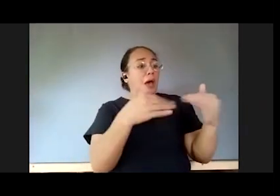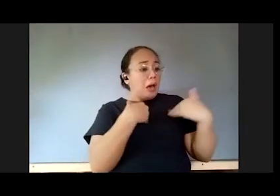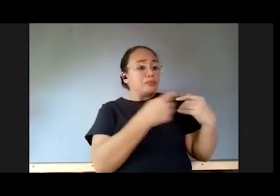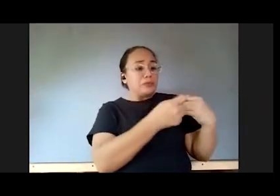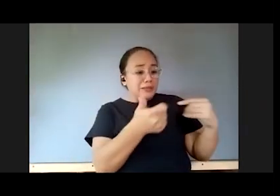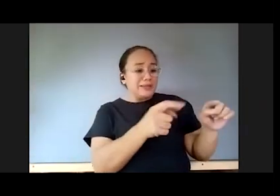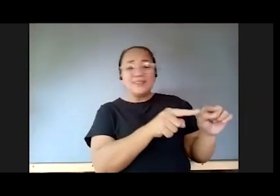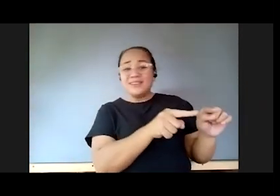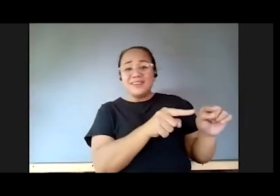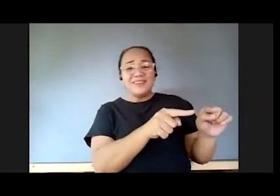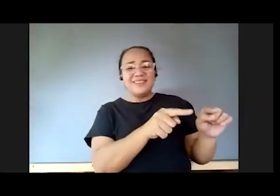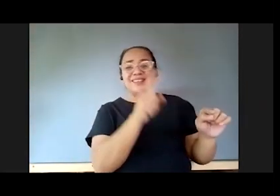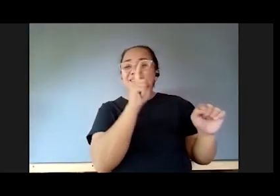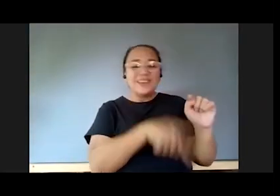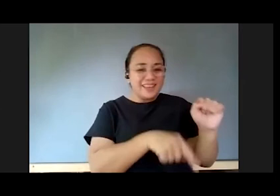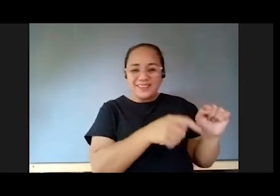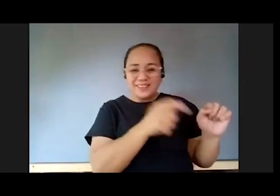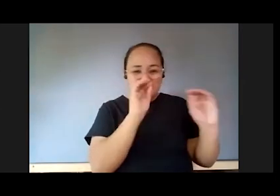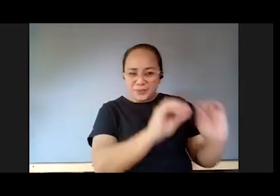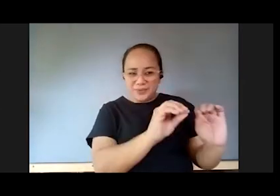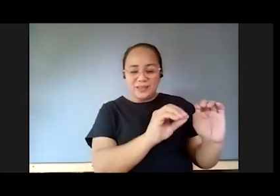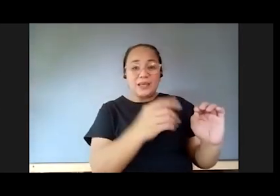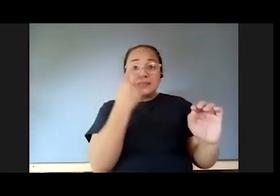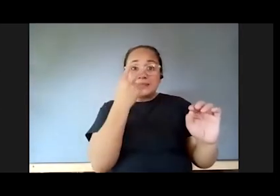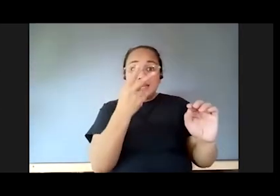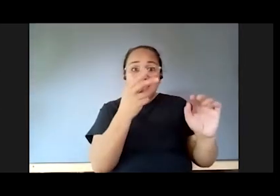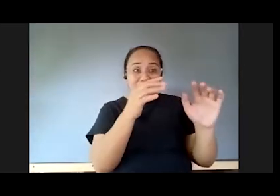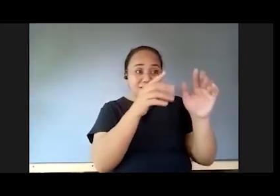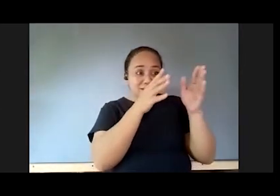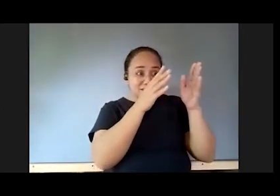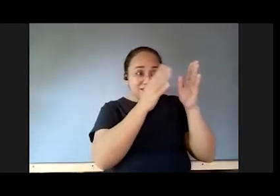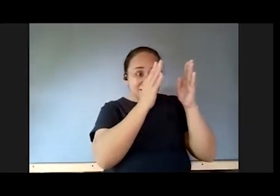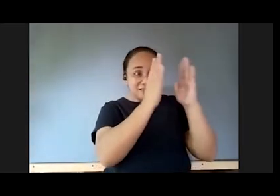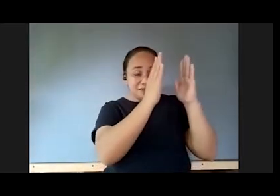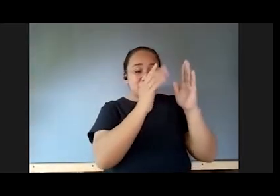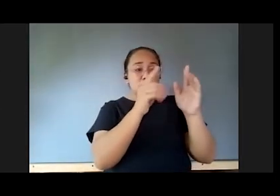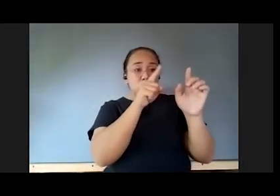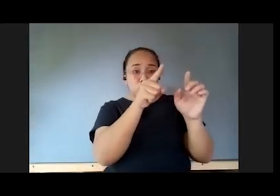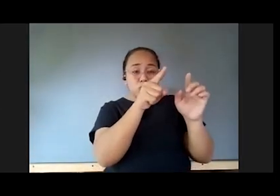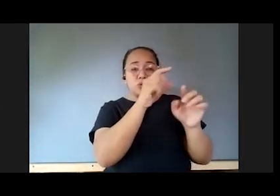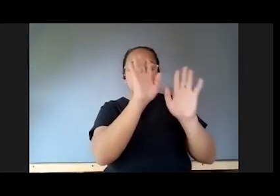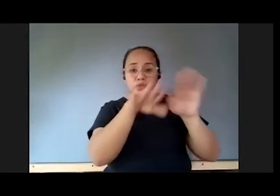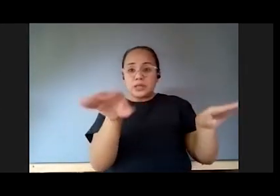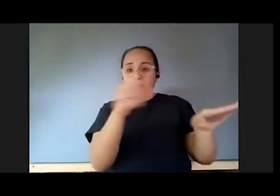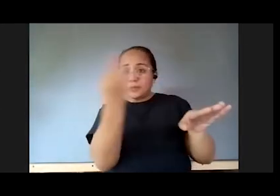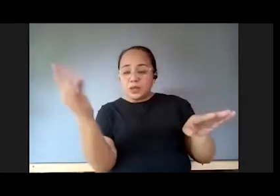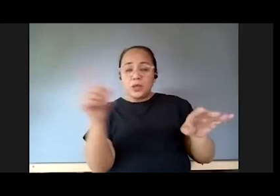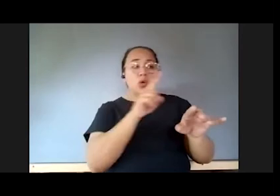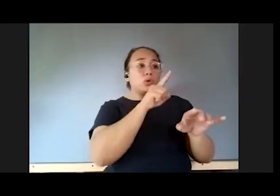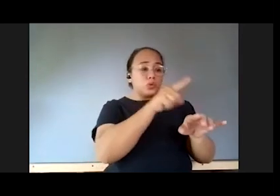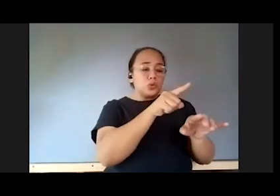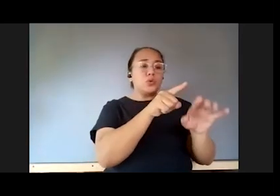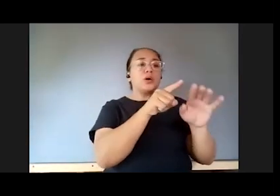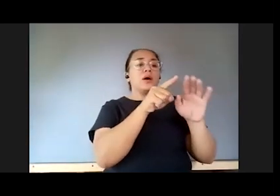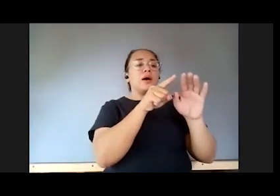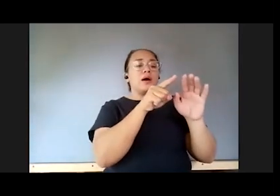So if you look at the patterns, you children, how many? You family, how many? Those have to be analyzed